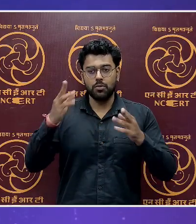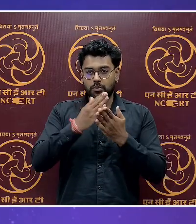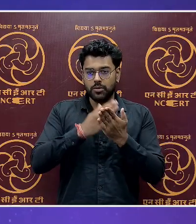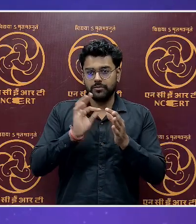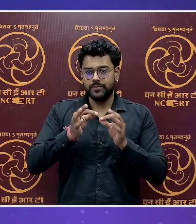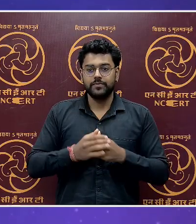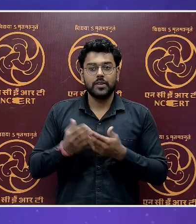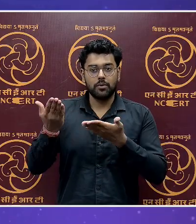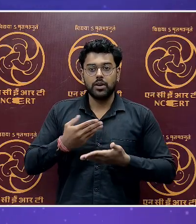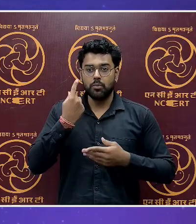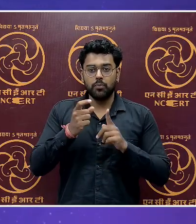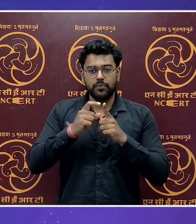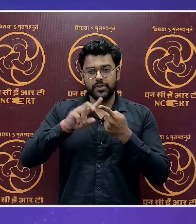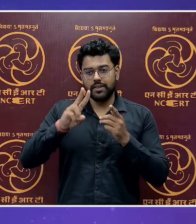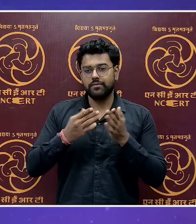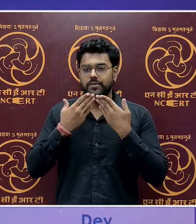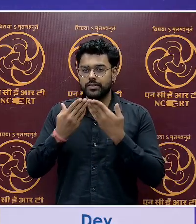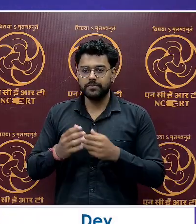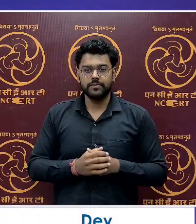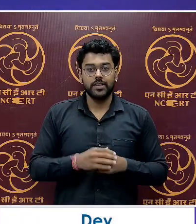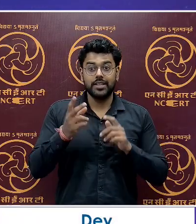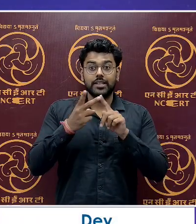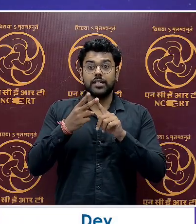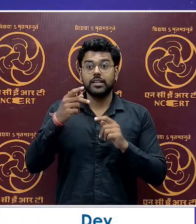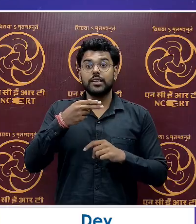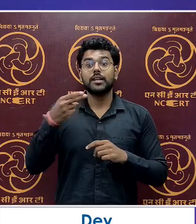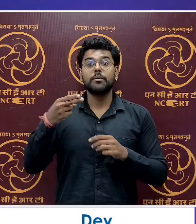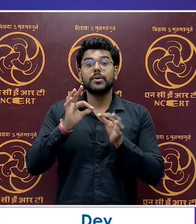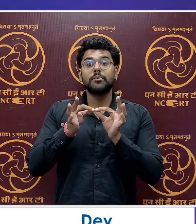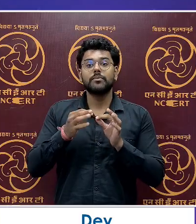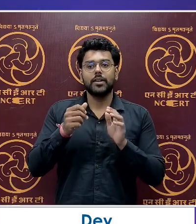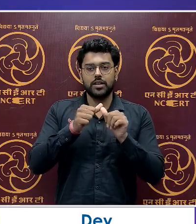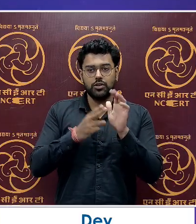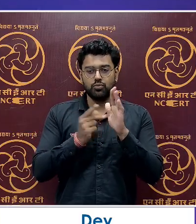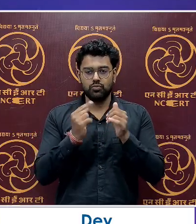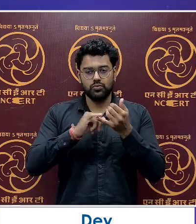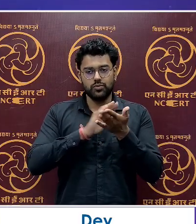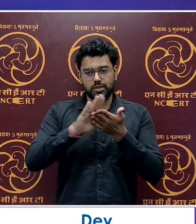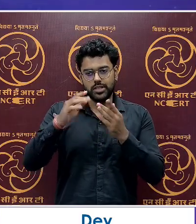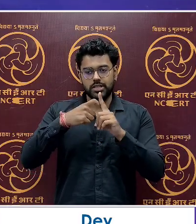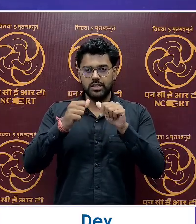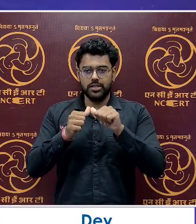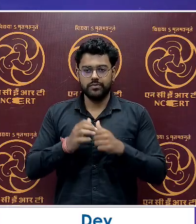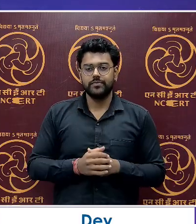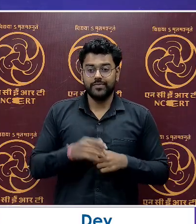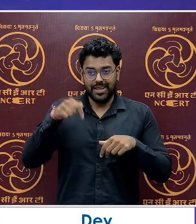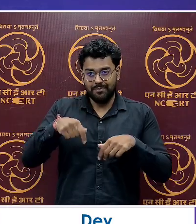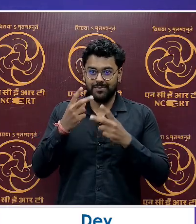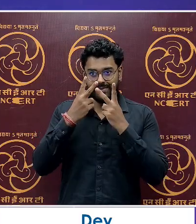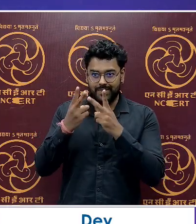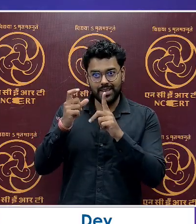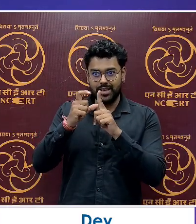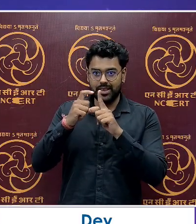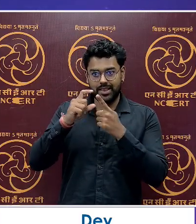please welcome Mr. Dev Malik and Ms. Anushka Sharma who will be taking their turns in the session today. And right now you have Dev in front of